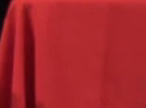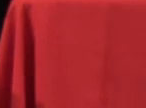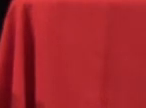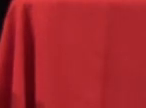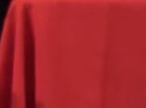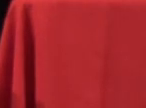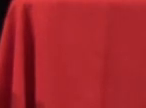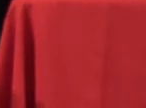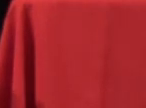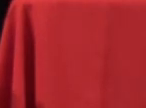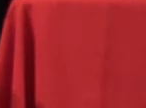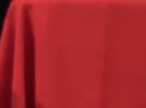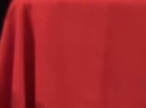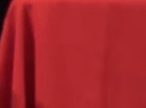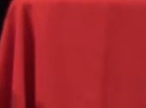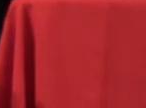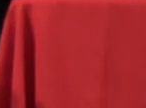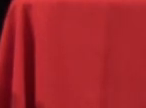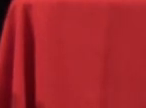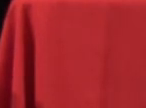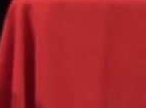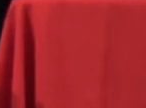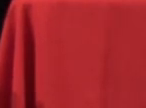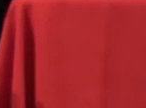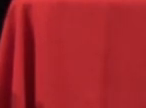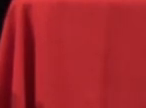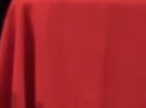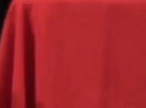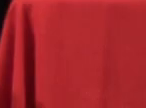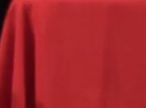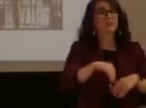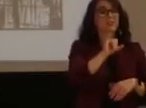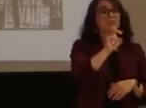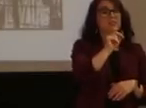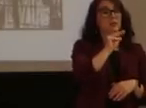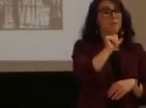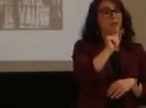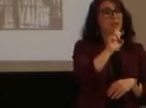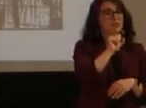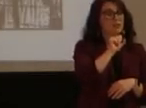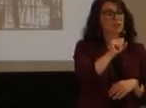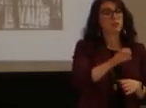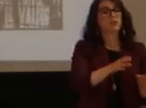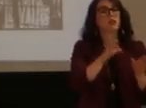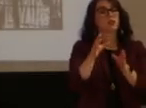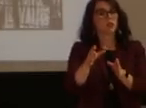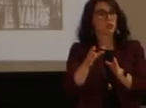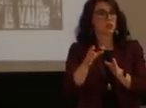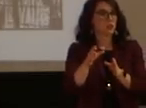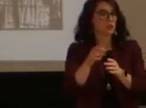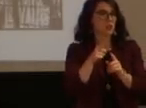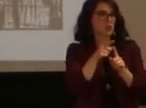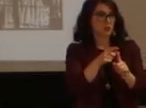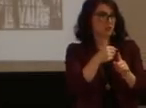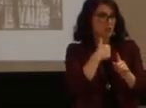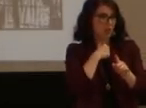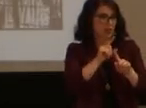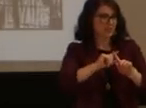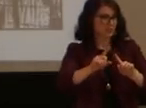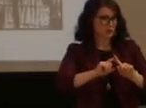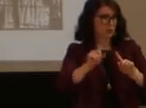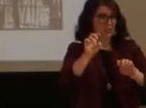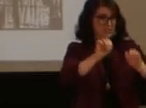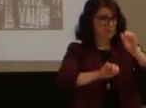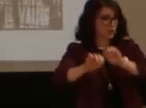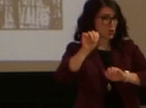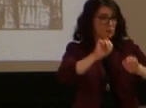trials, Native populations, inmates subjected to dioxin experiments. These are